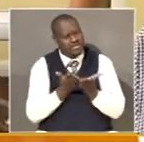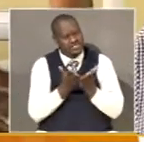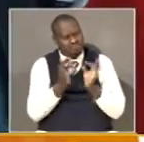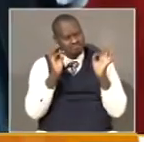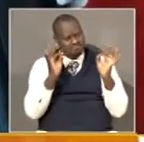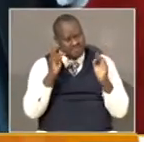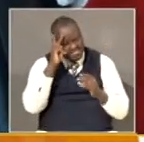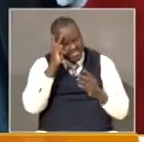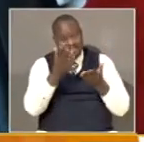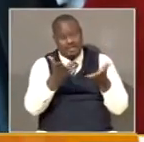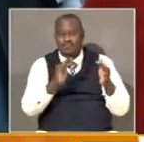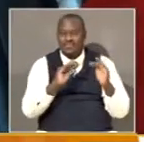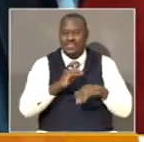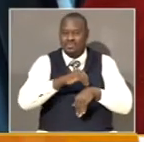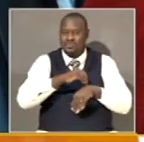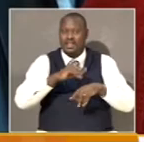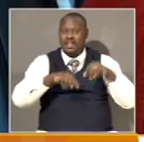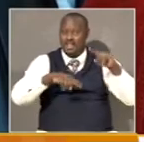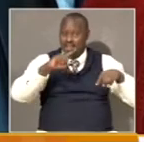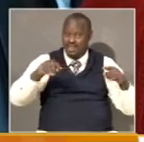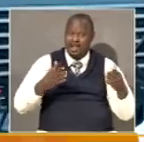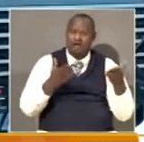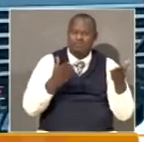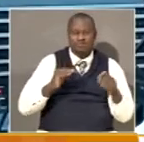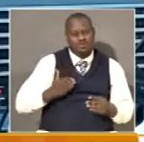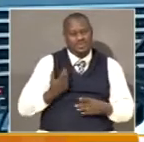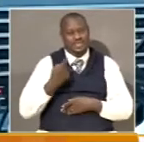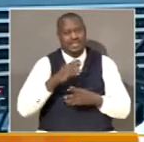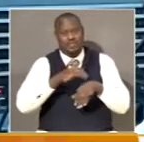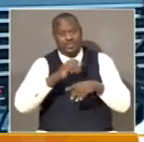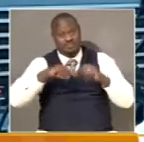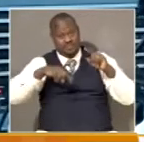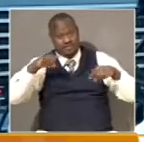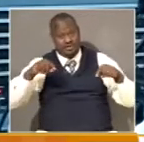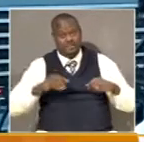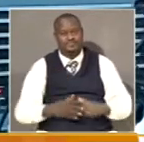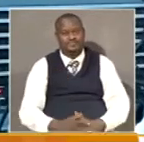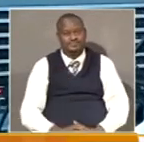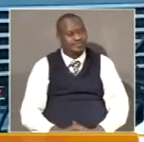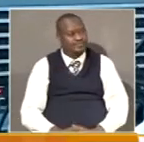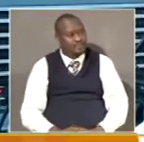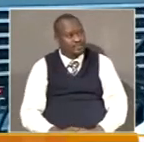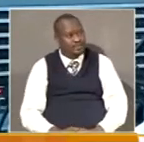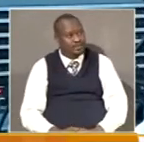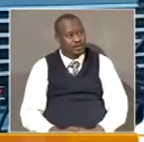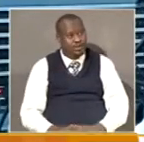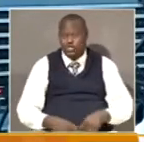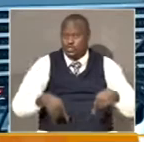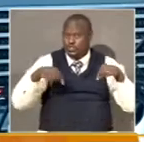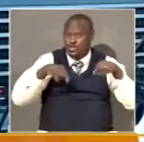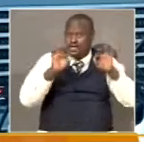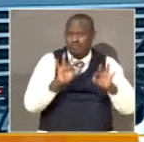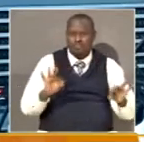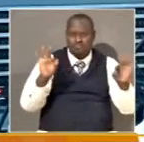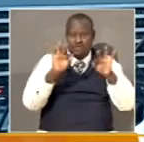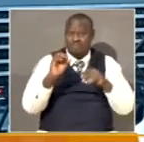skills. It's mixed feelings, though, about Women's Day. Women's International Day means a lot. First of all, for a woman, I